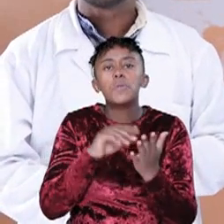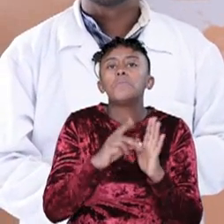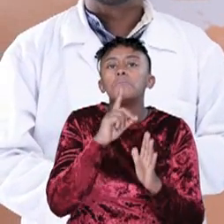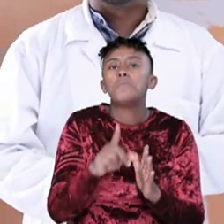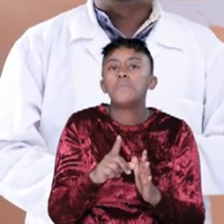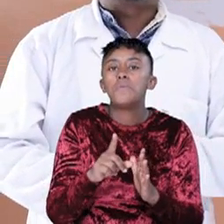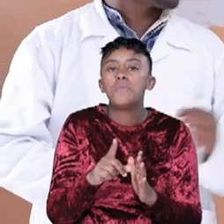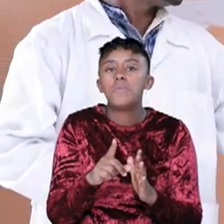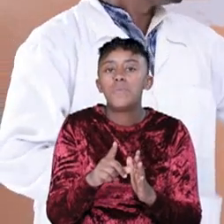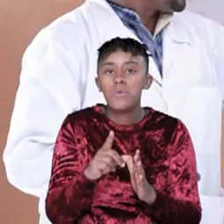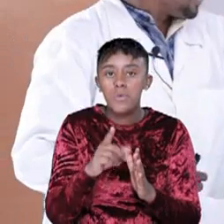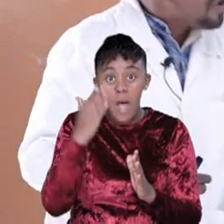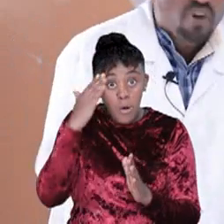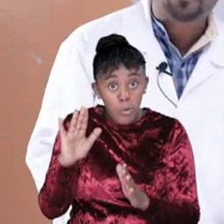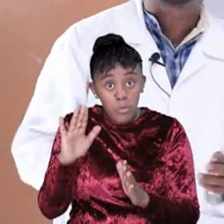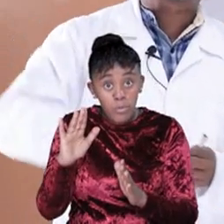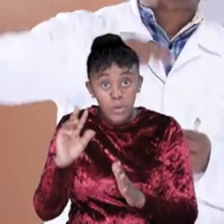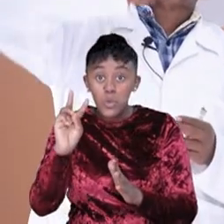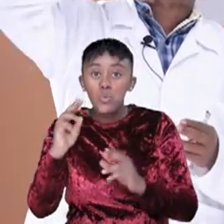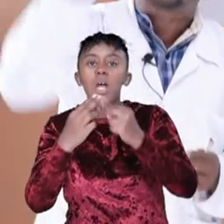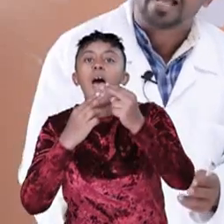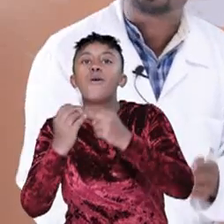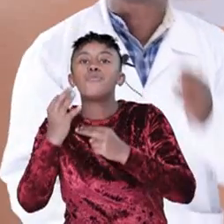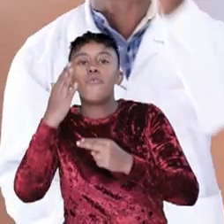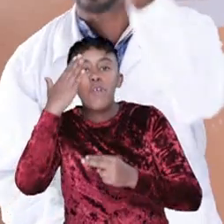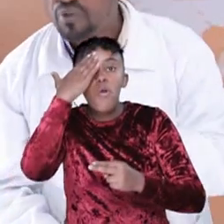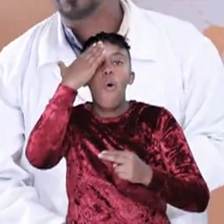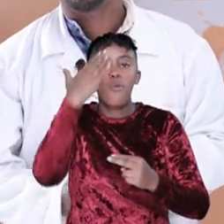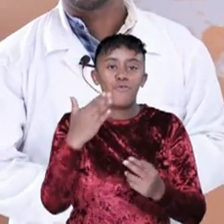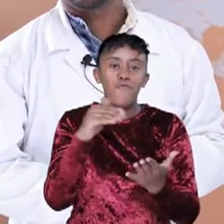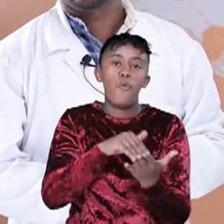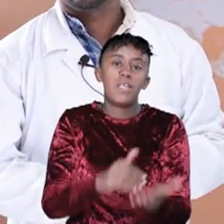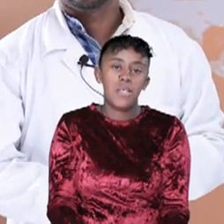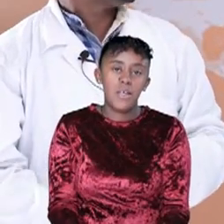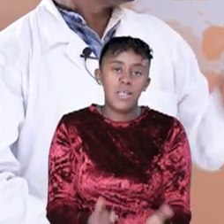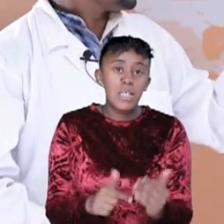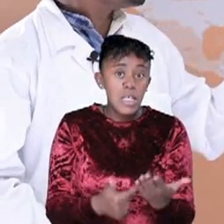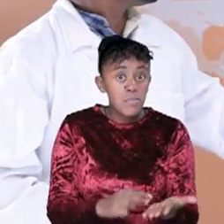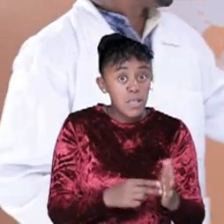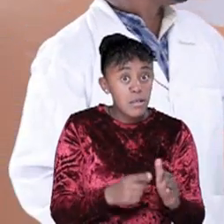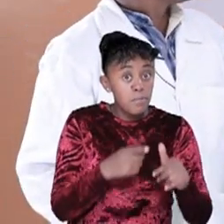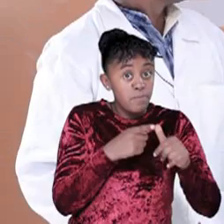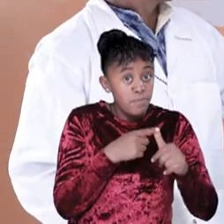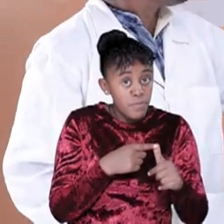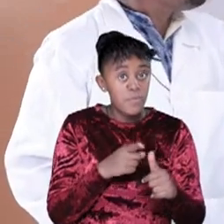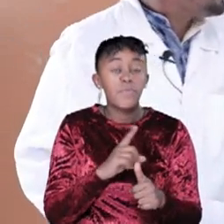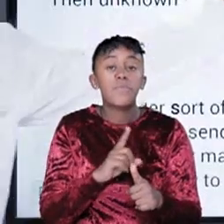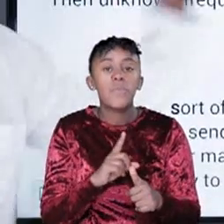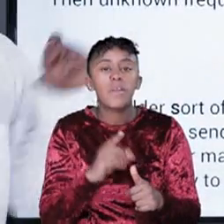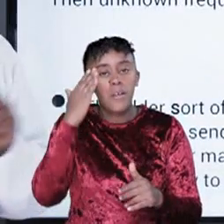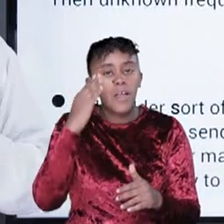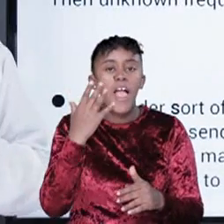means the unknown frequency is 2 times of the known frequency. This means that the